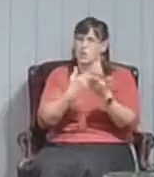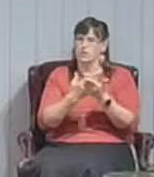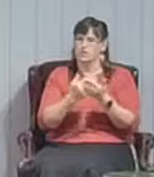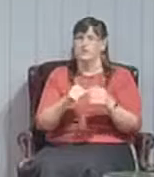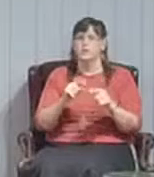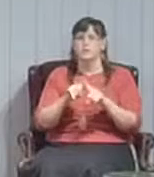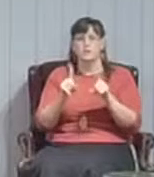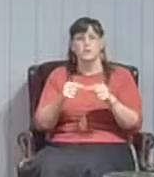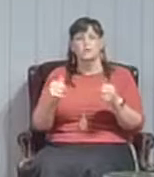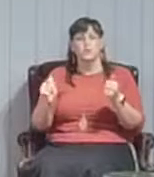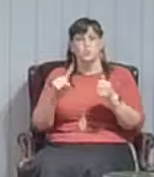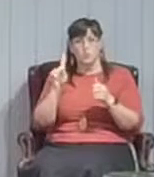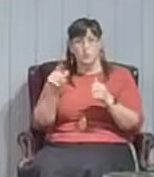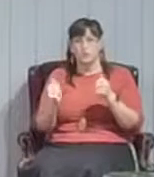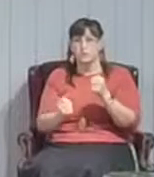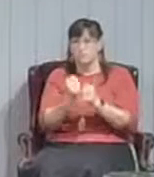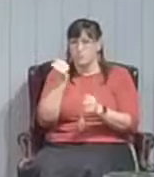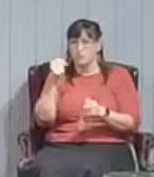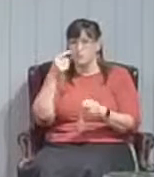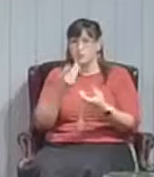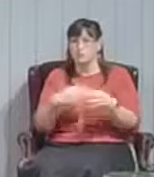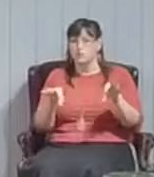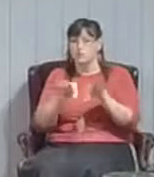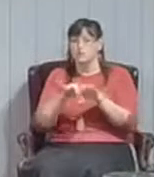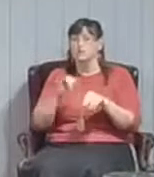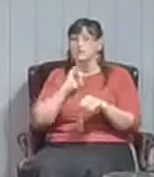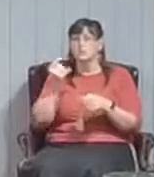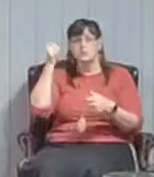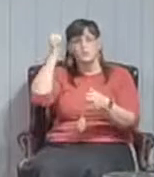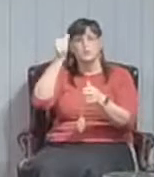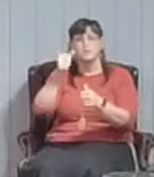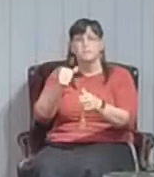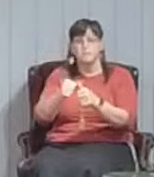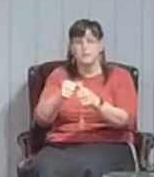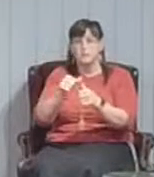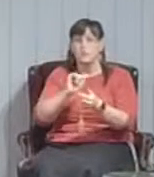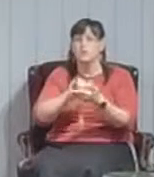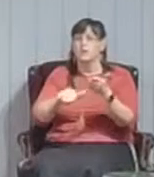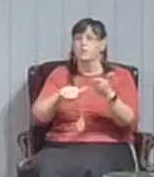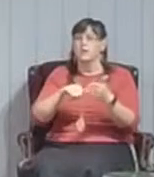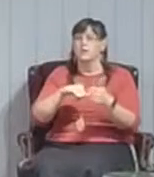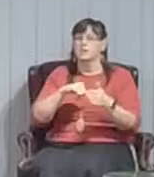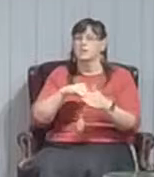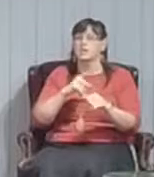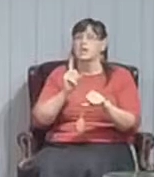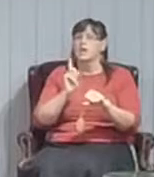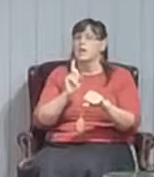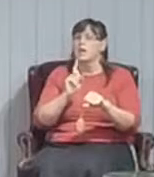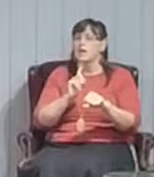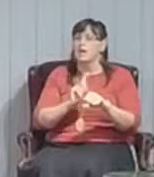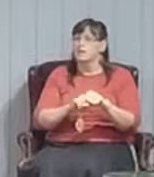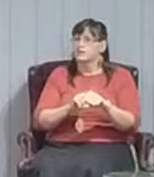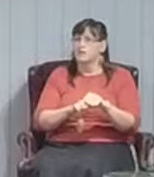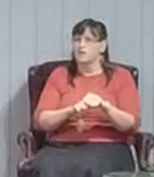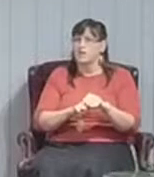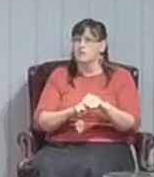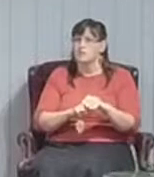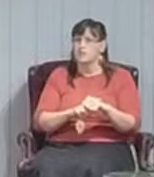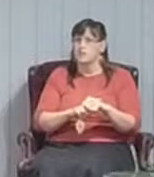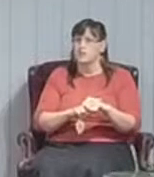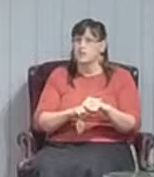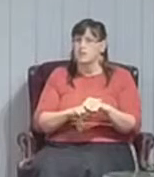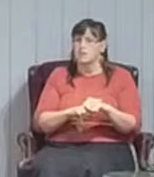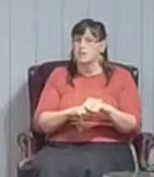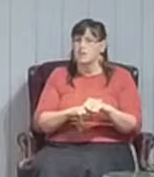most important reasons is to remember that anytime a critical, negative